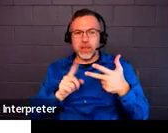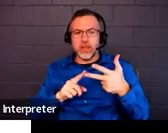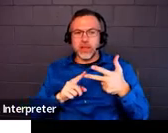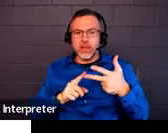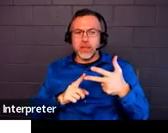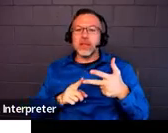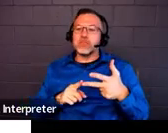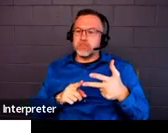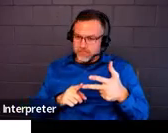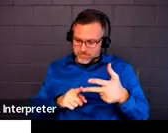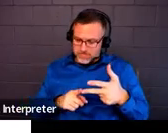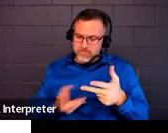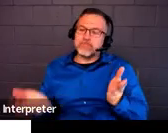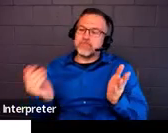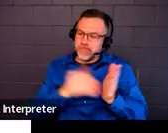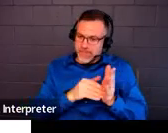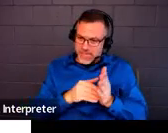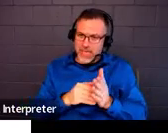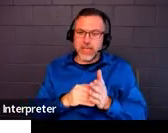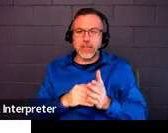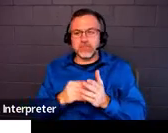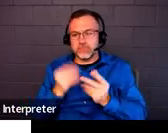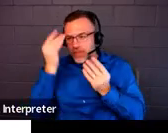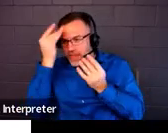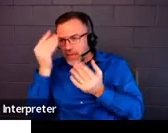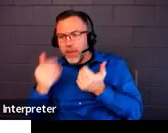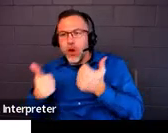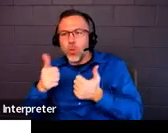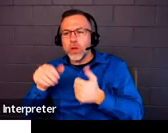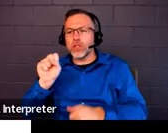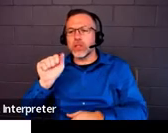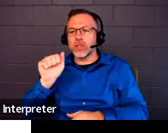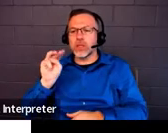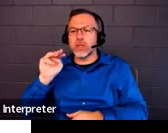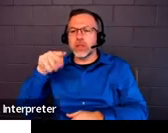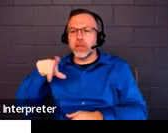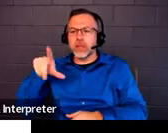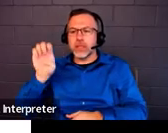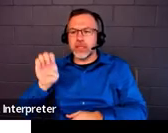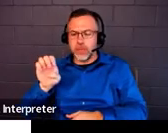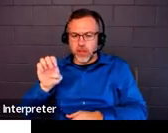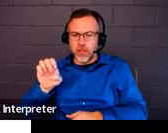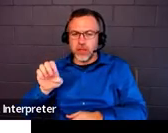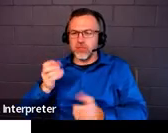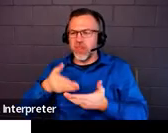plan to administer, again, those sample items with eligible students.